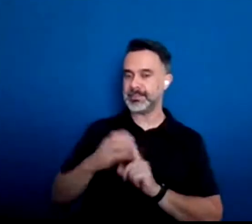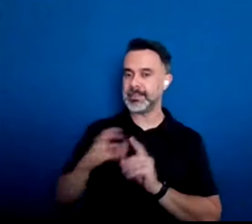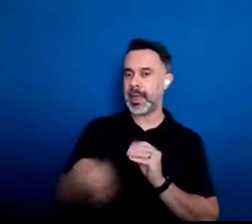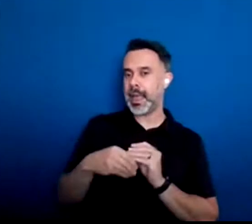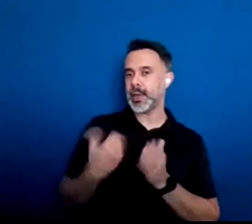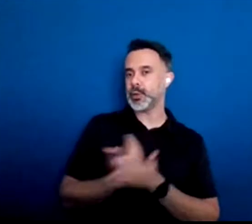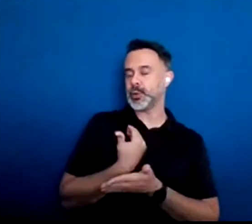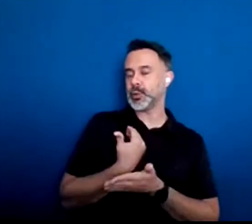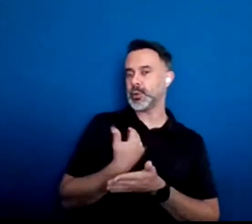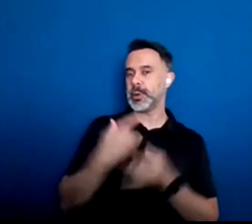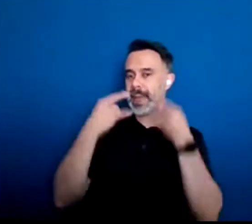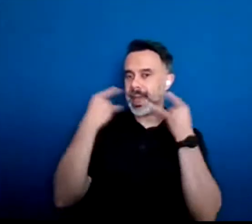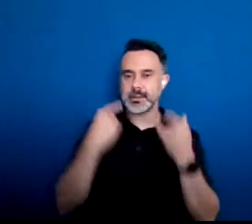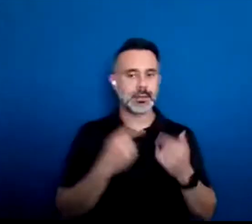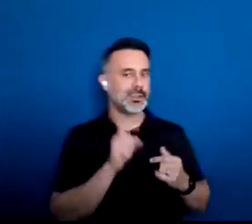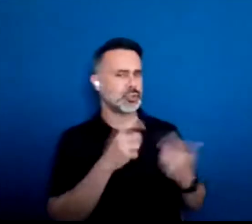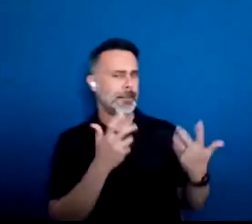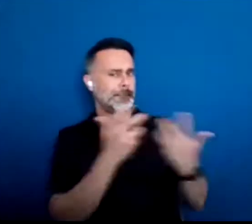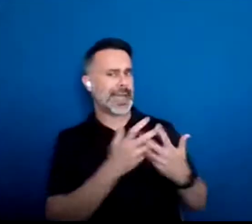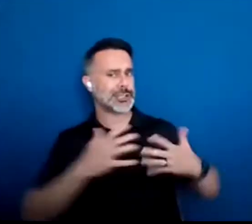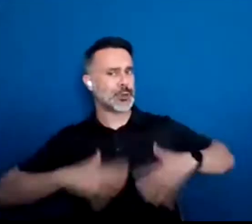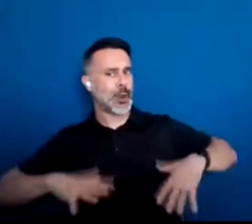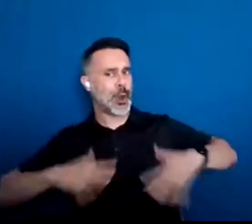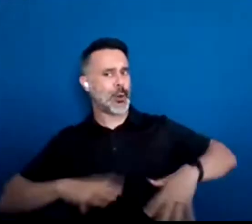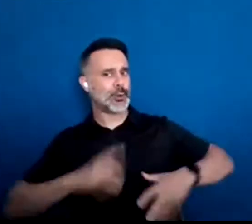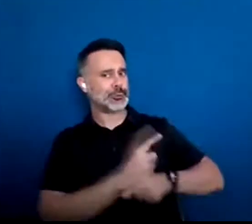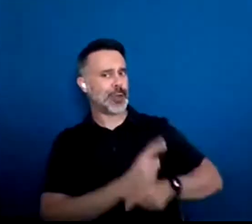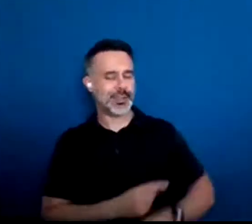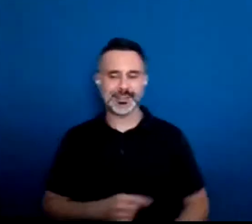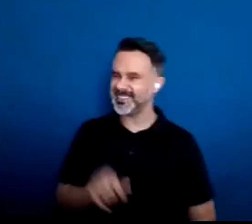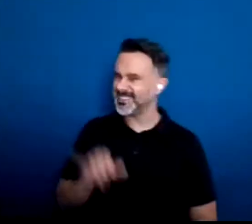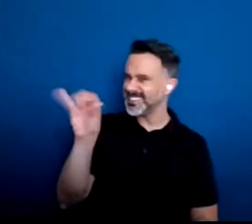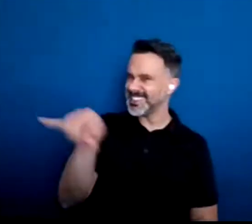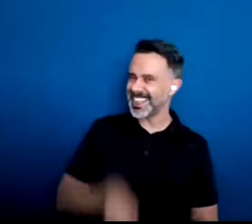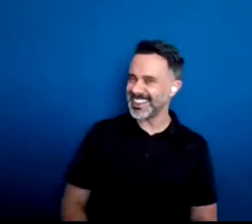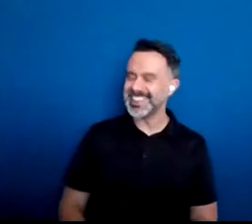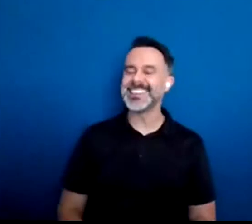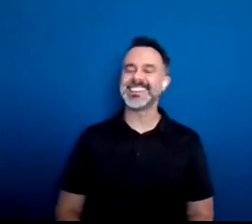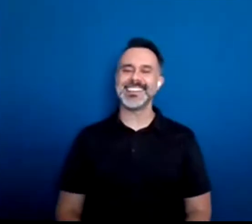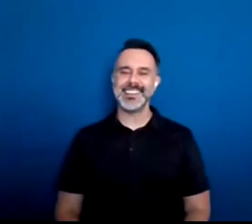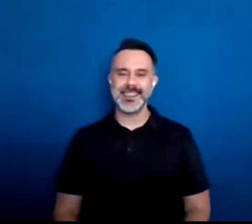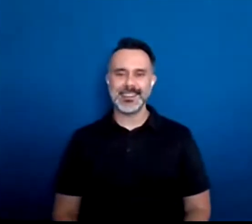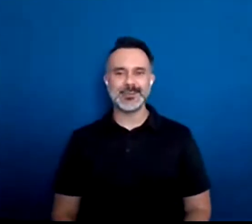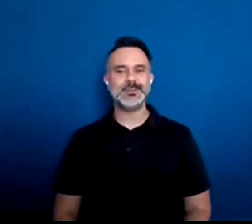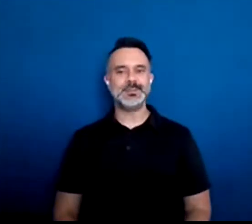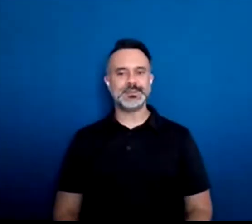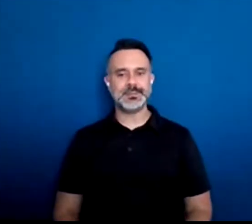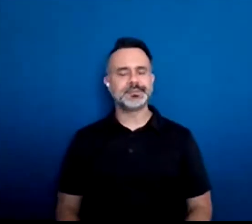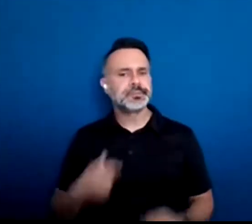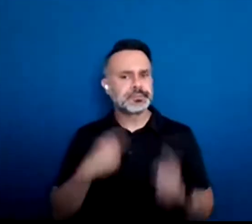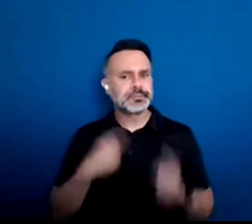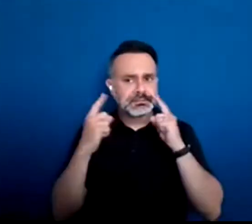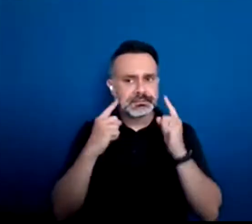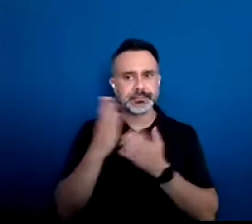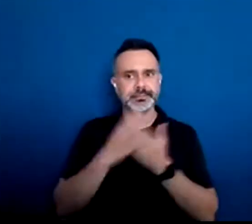match your clothes, right? Exactly. Exactly. So I've heard some people are skipping their second